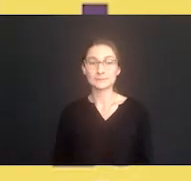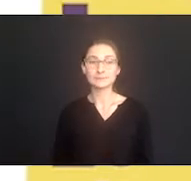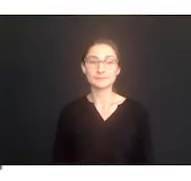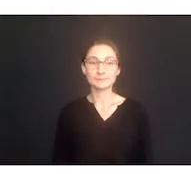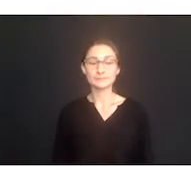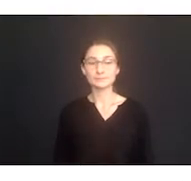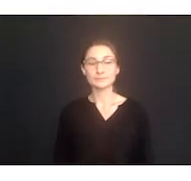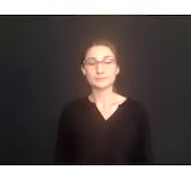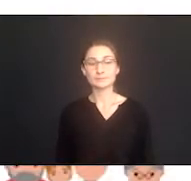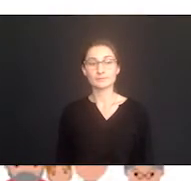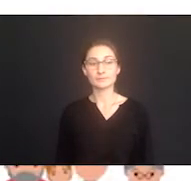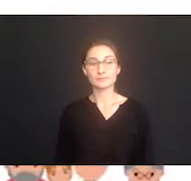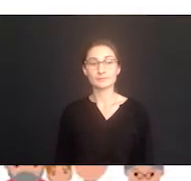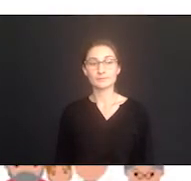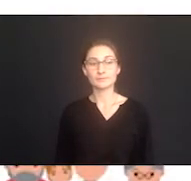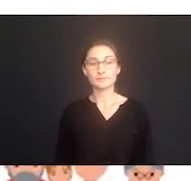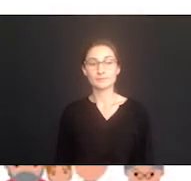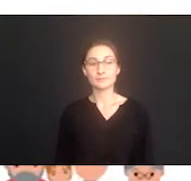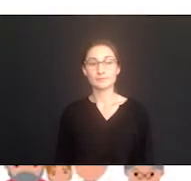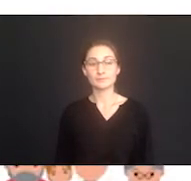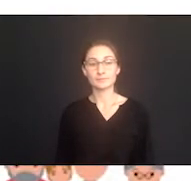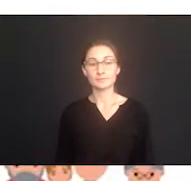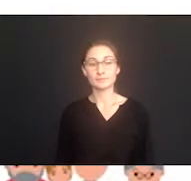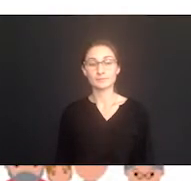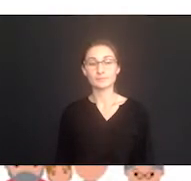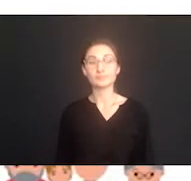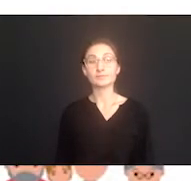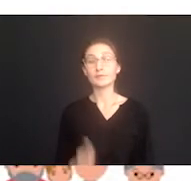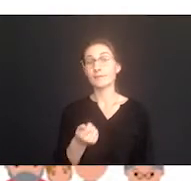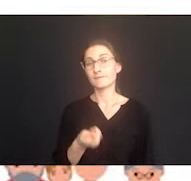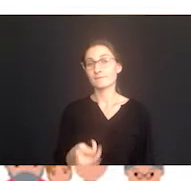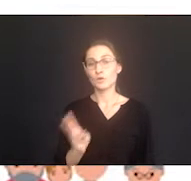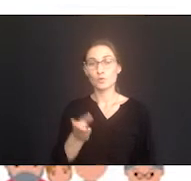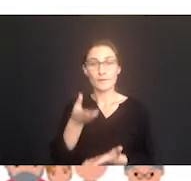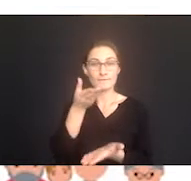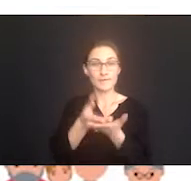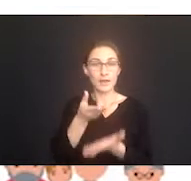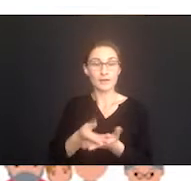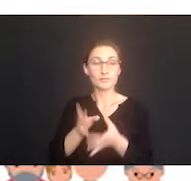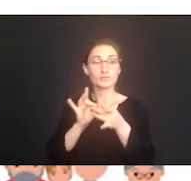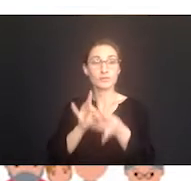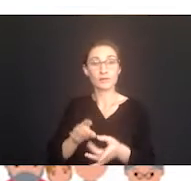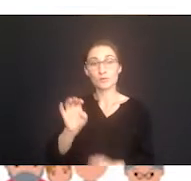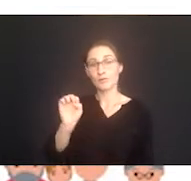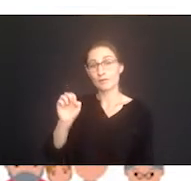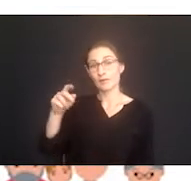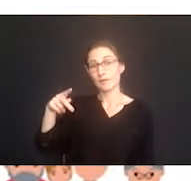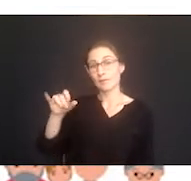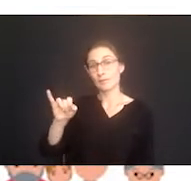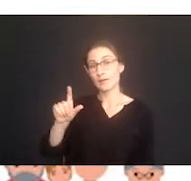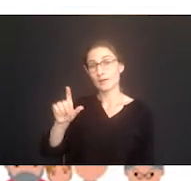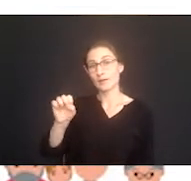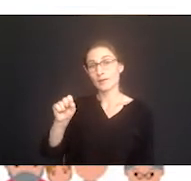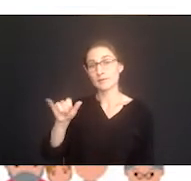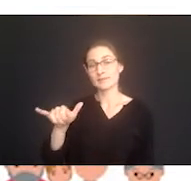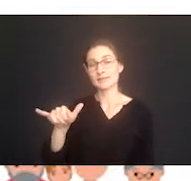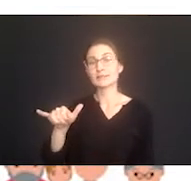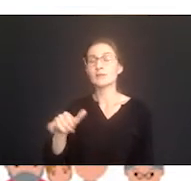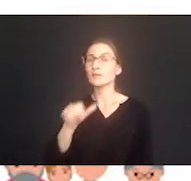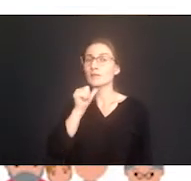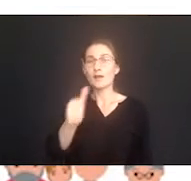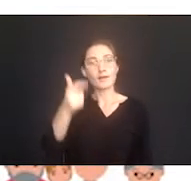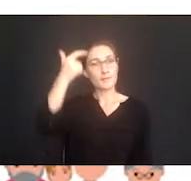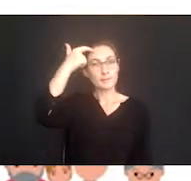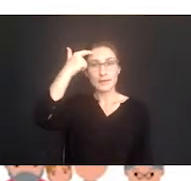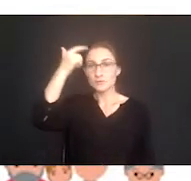epilepsy in their lifetime. A couple fast facts about epilepsy as well. It is not a form of mental illness. There are